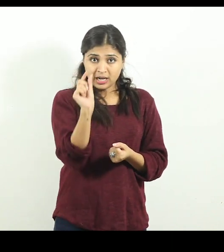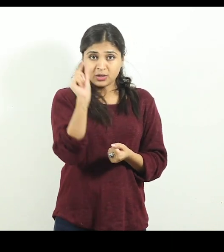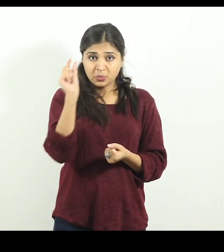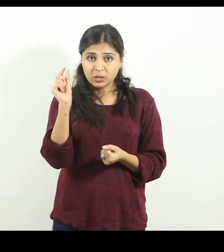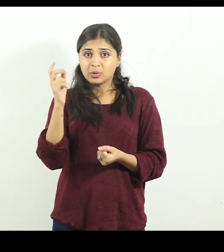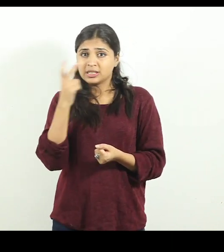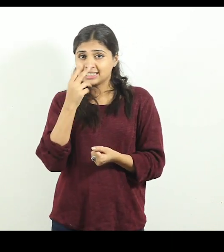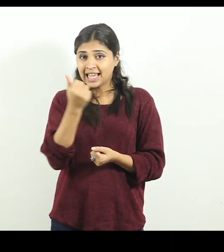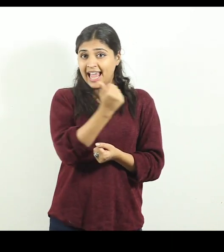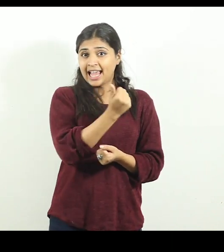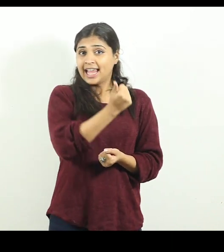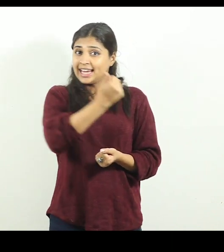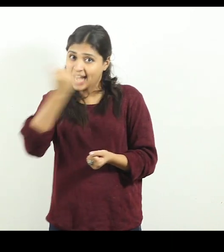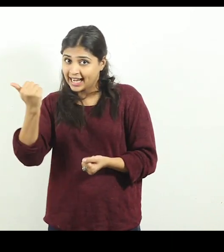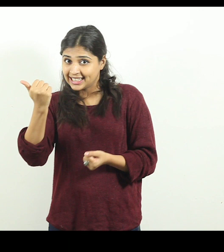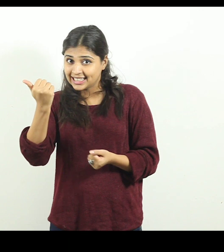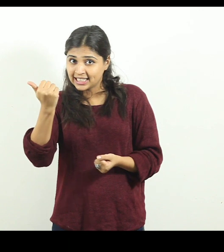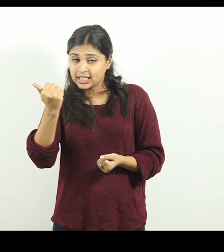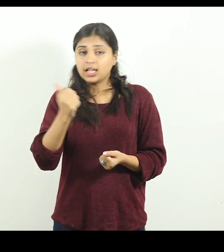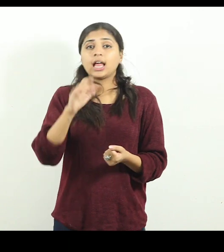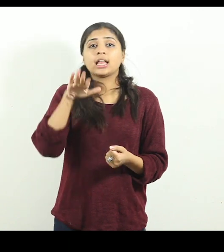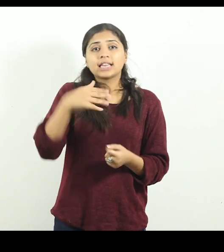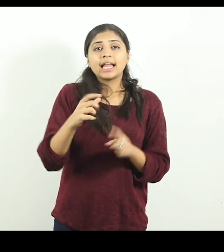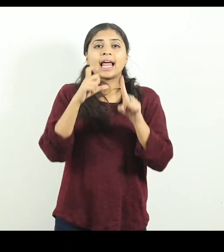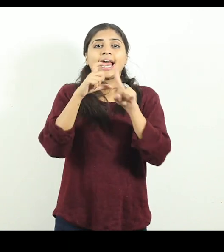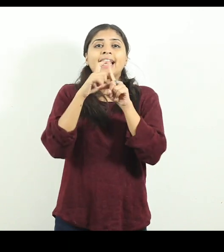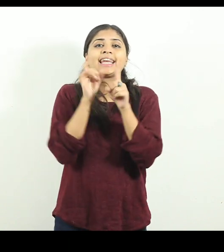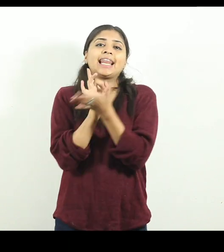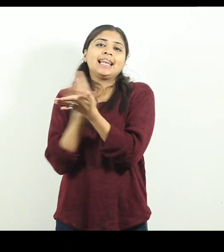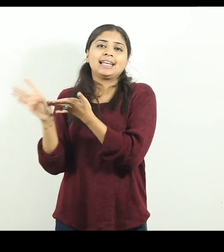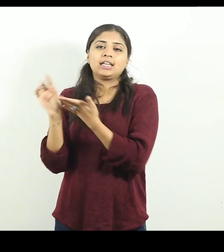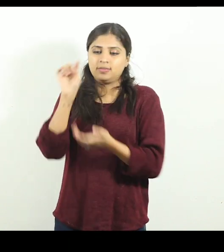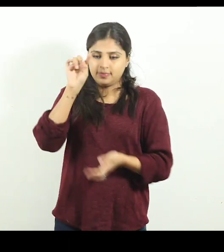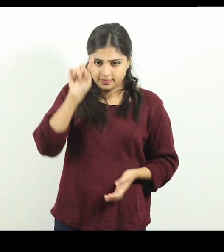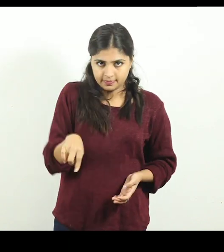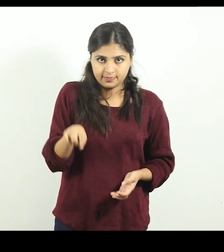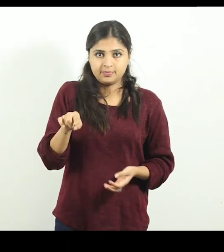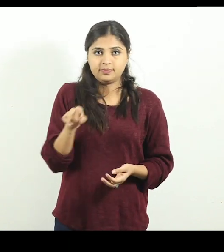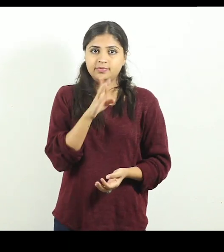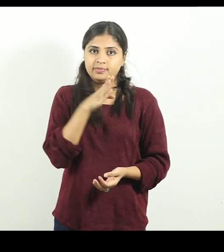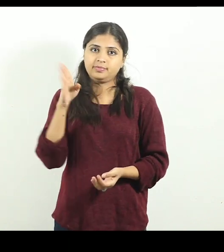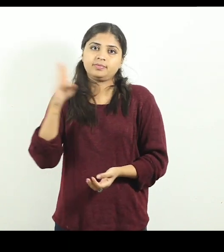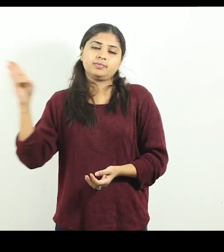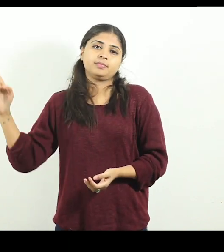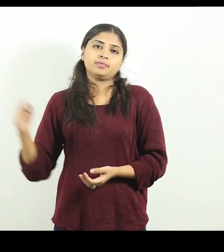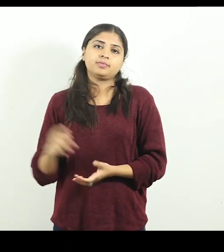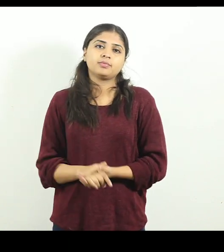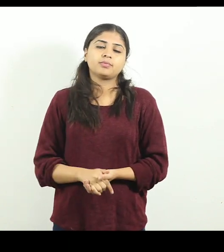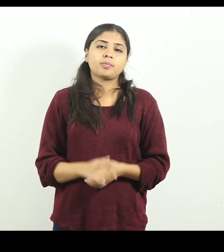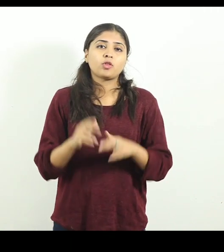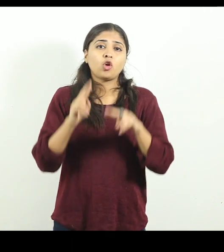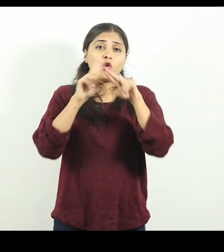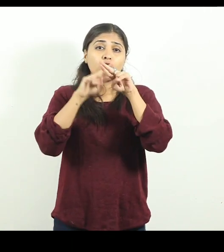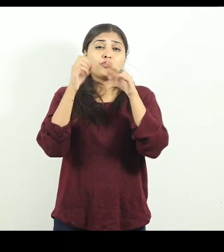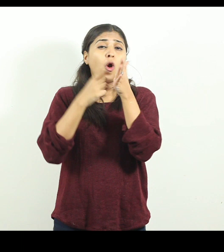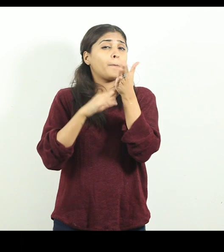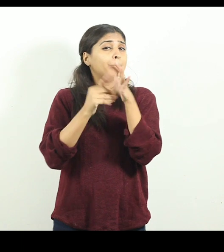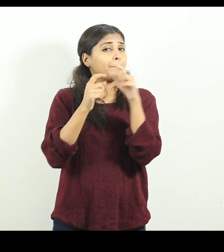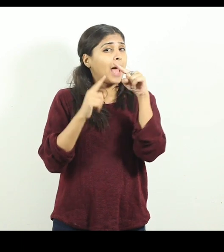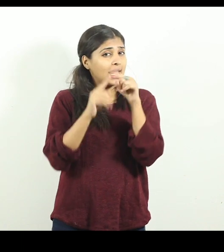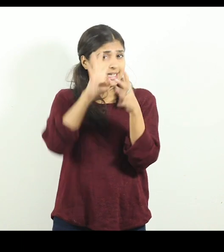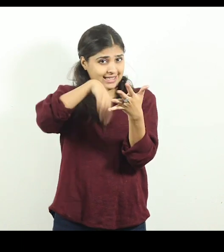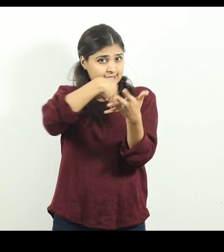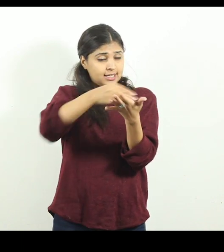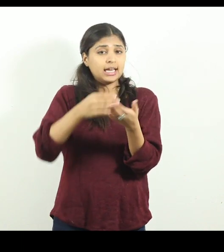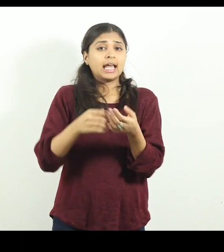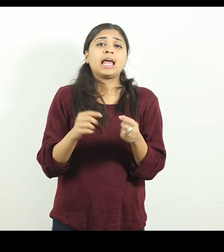press the Delete key. Character formatting. Font. A